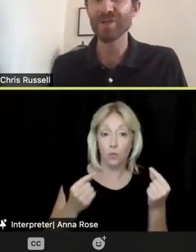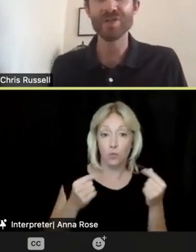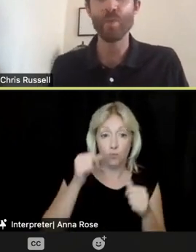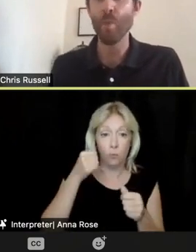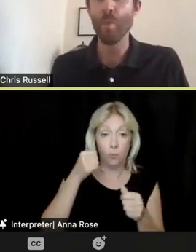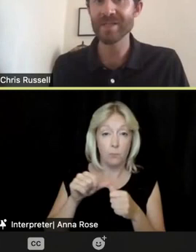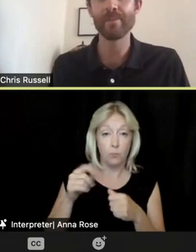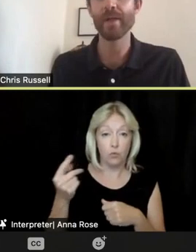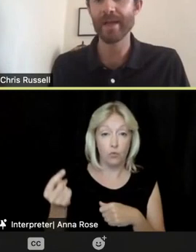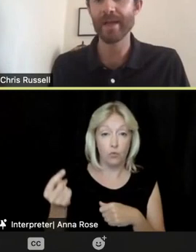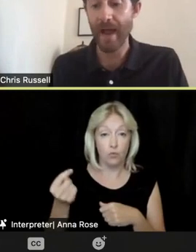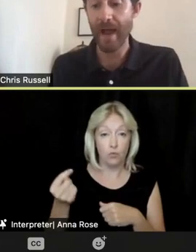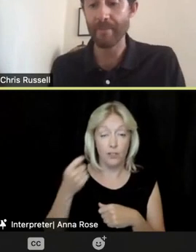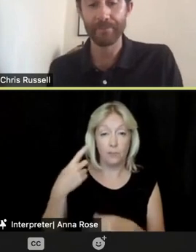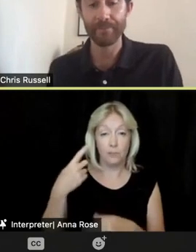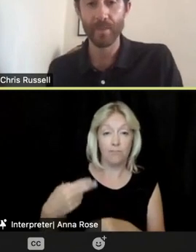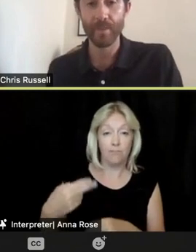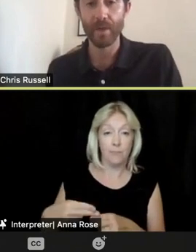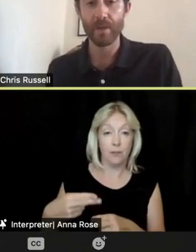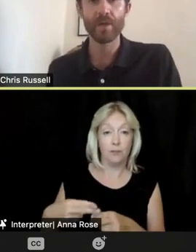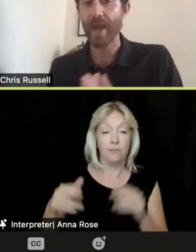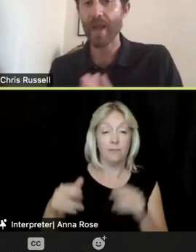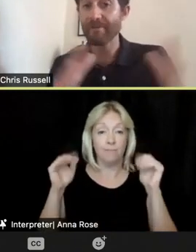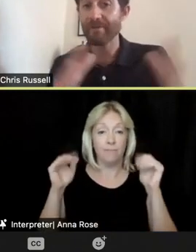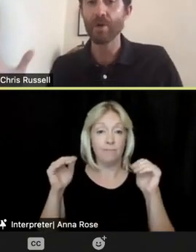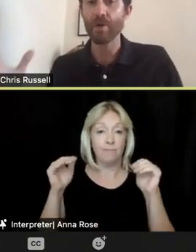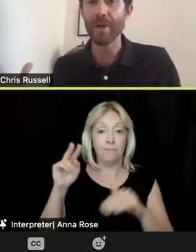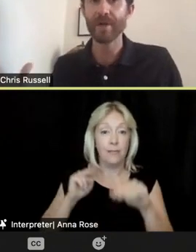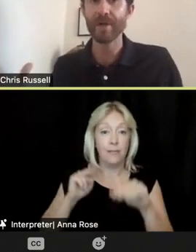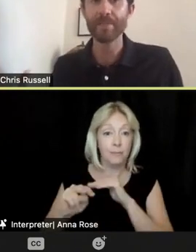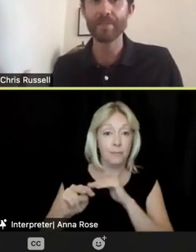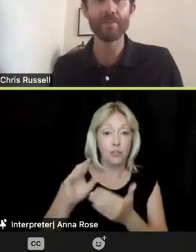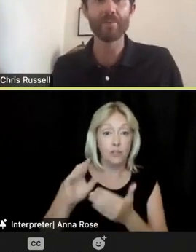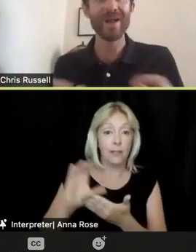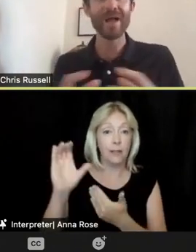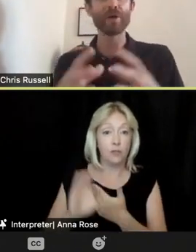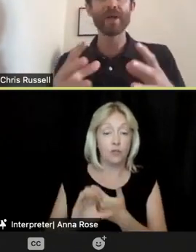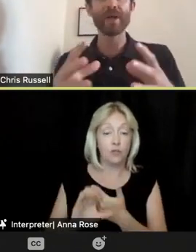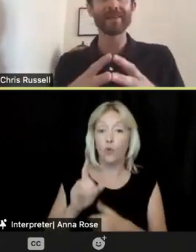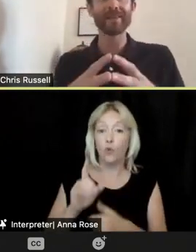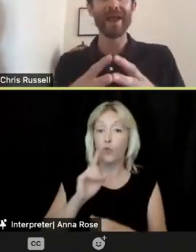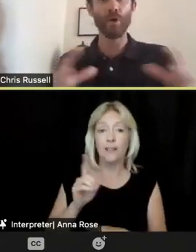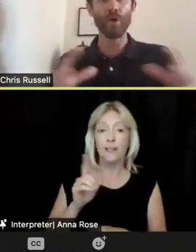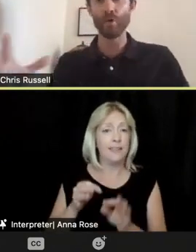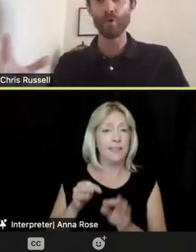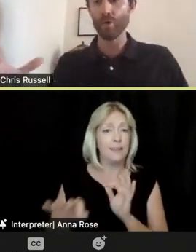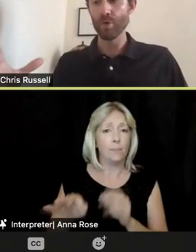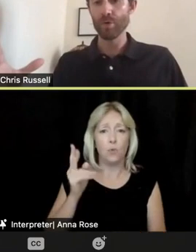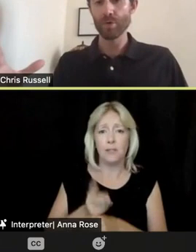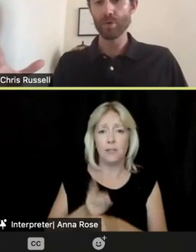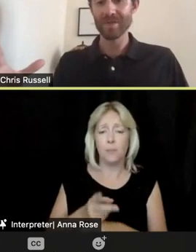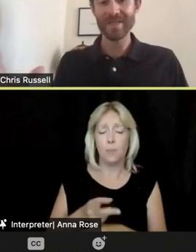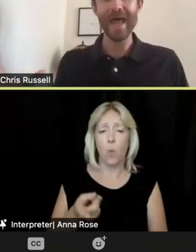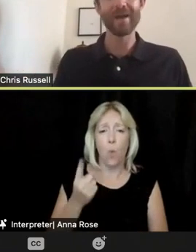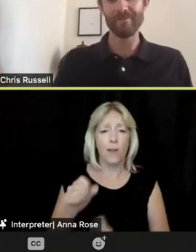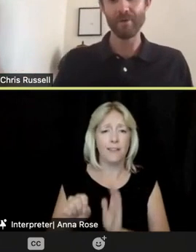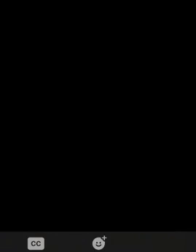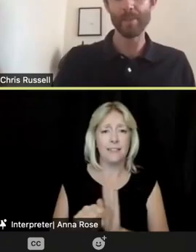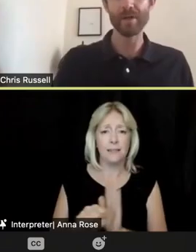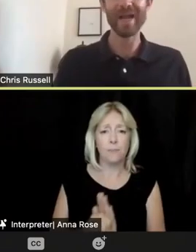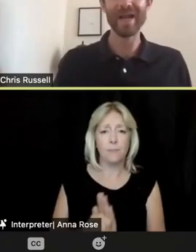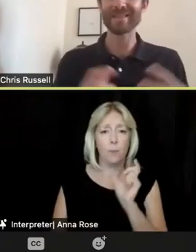calendar that's really just one symbol at a time. You can have a robust vocabulary, but you're not looking at that whole